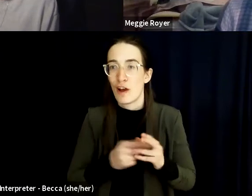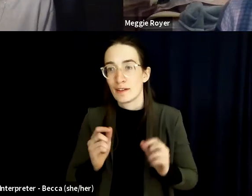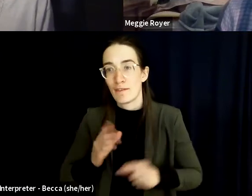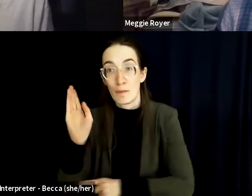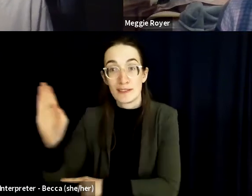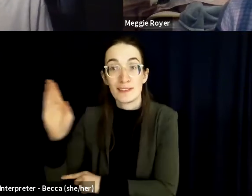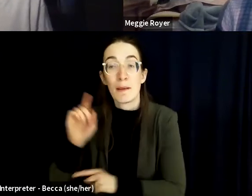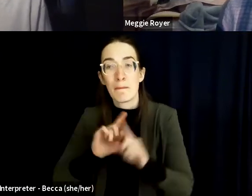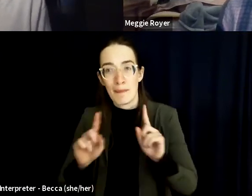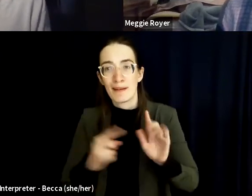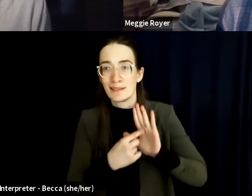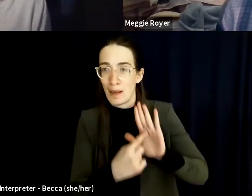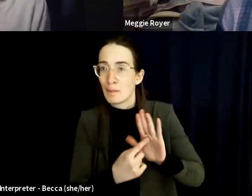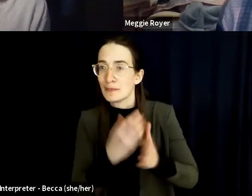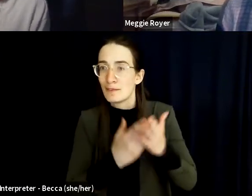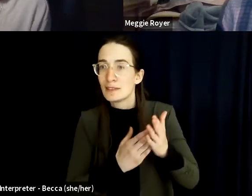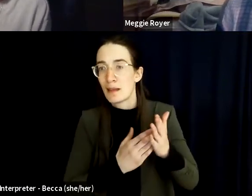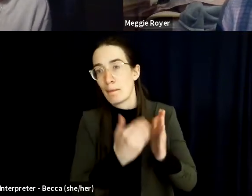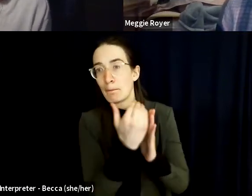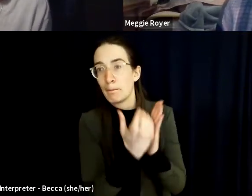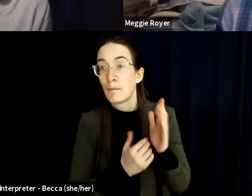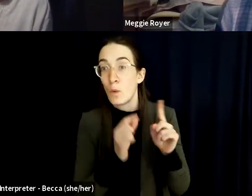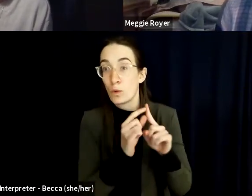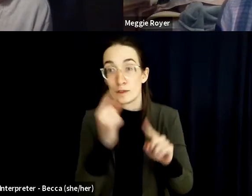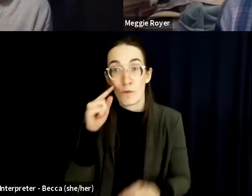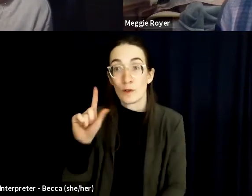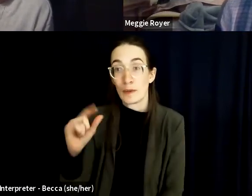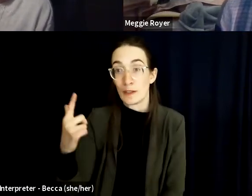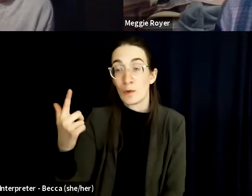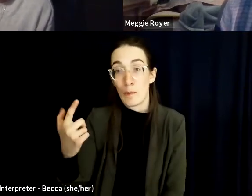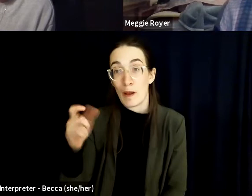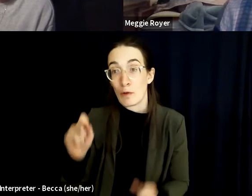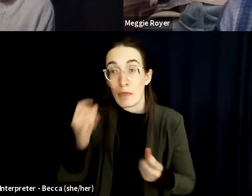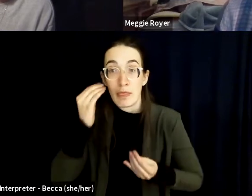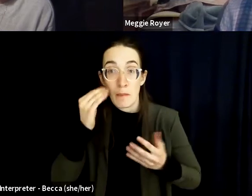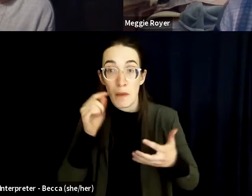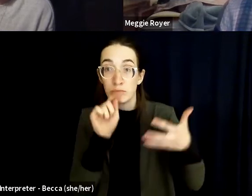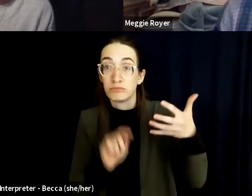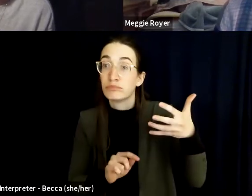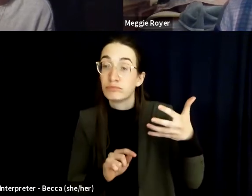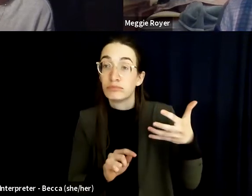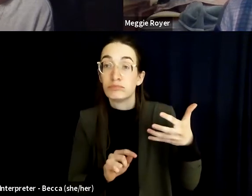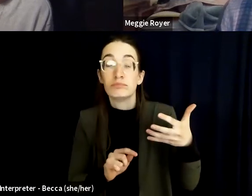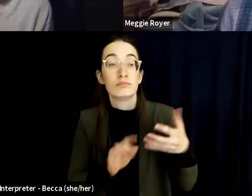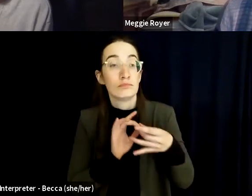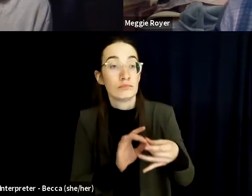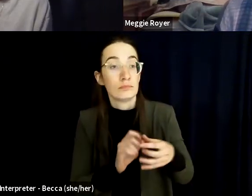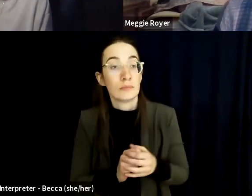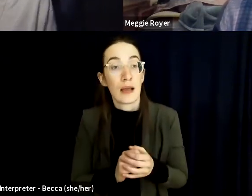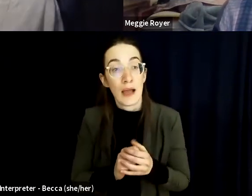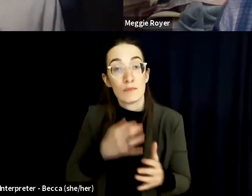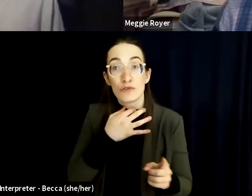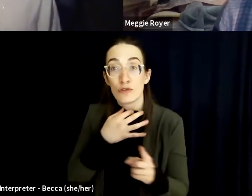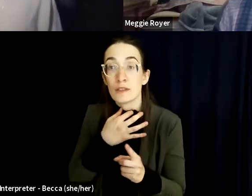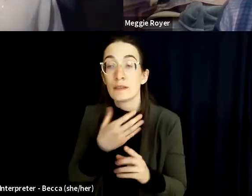that we had found that you could possibly think about for 2021. And I'm just curious right now, before we go into the